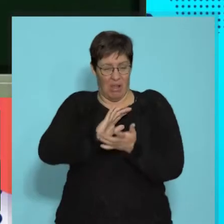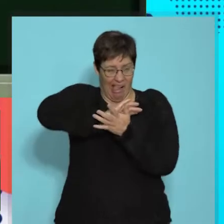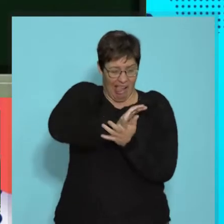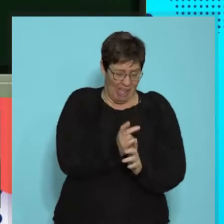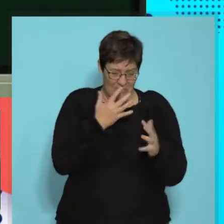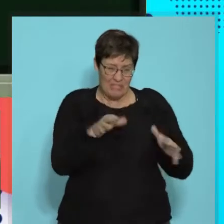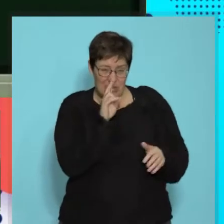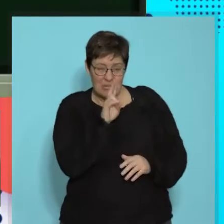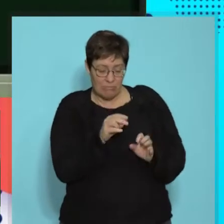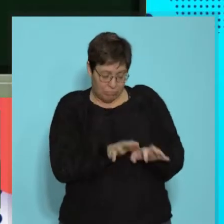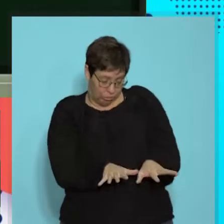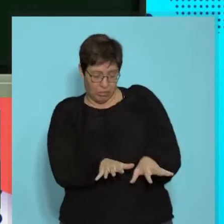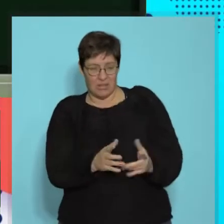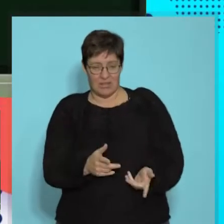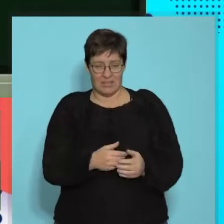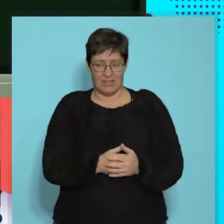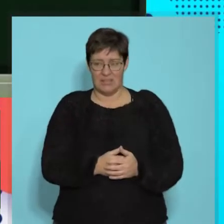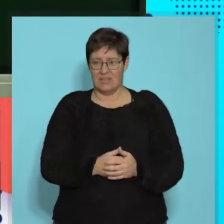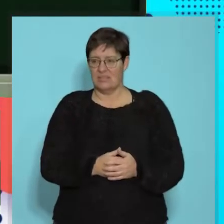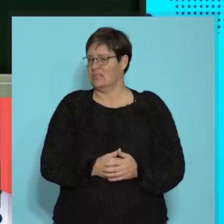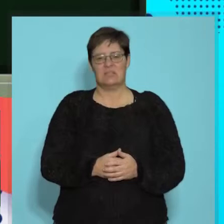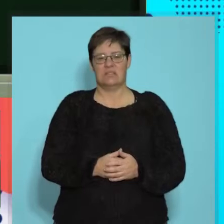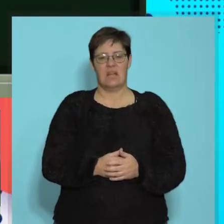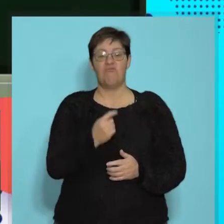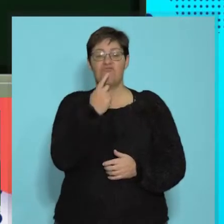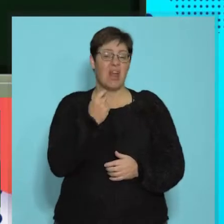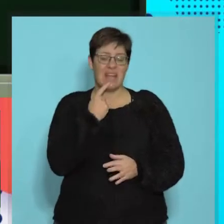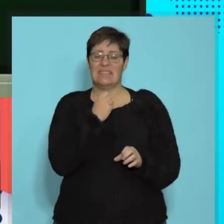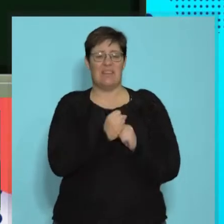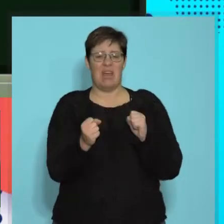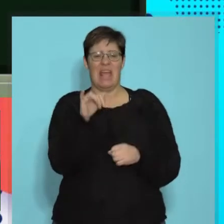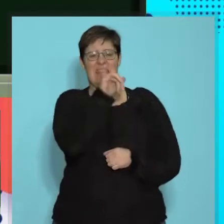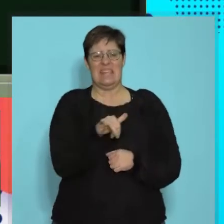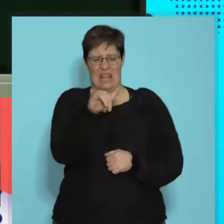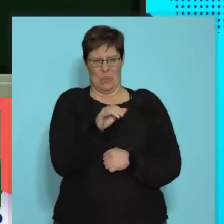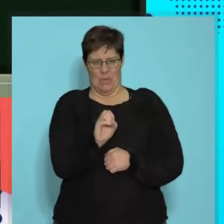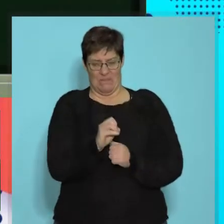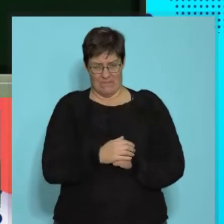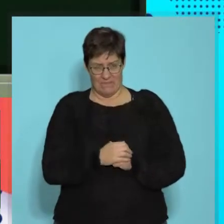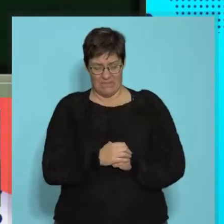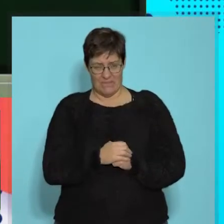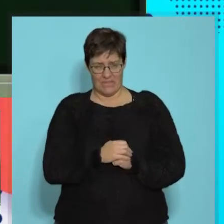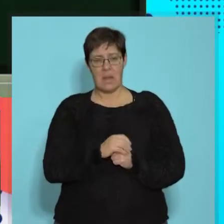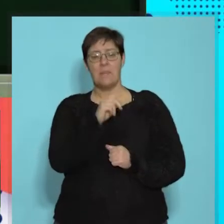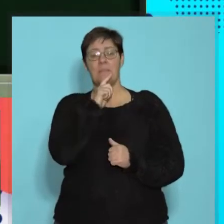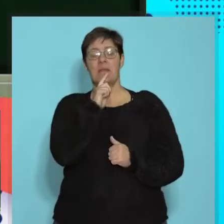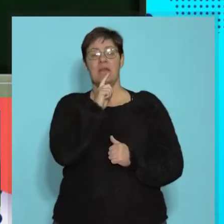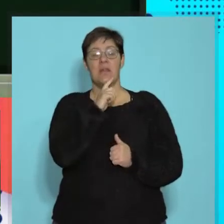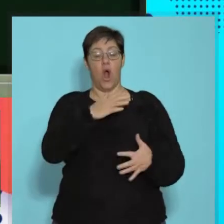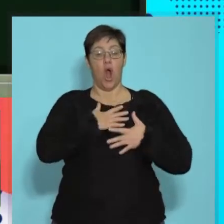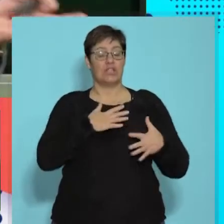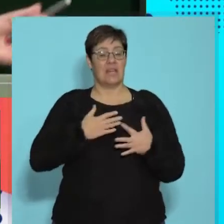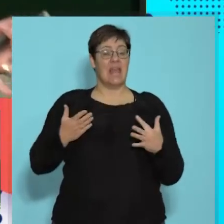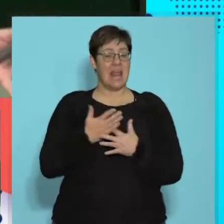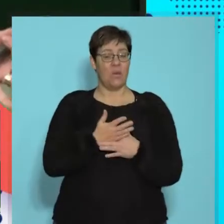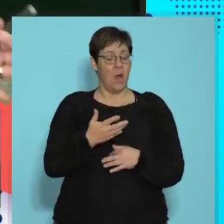An insect, when you step on it, is never red. All right, it's yellow. And that basically means the oxygen goes in. It doesn't have red blood